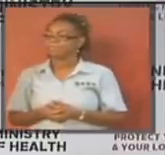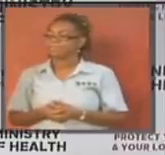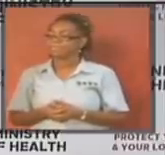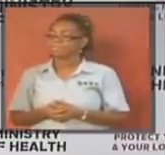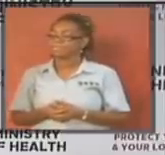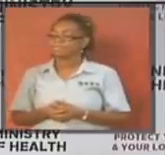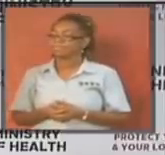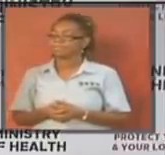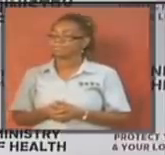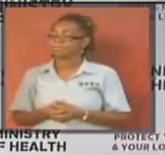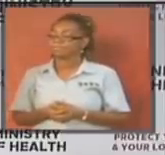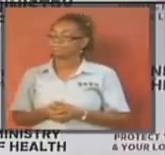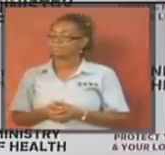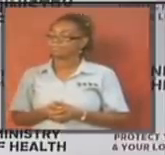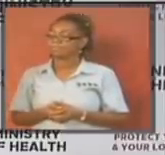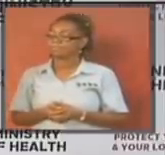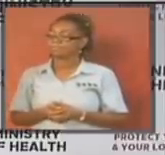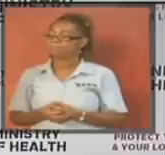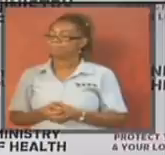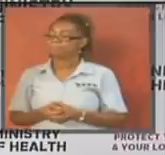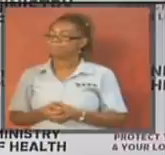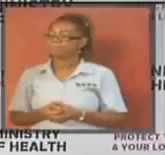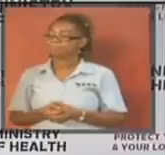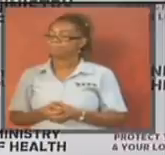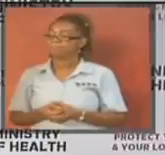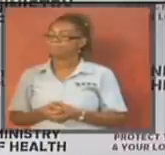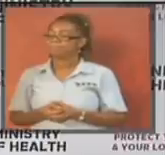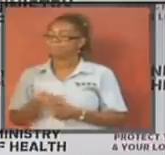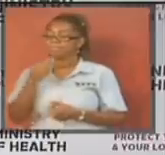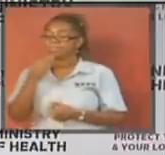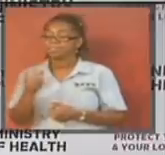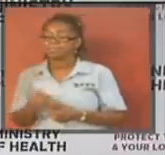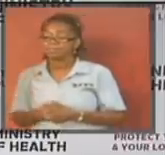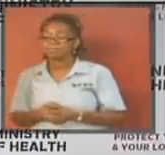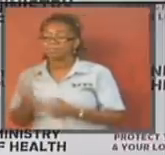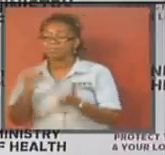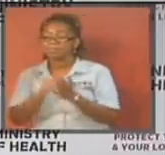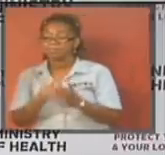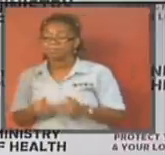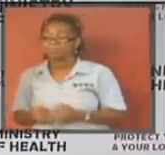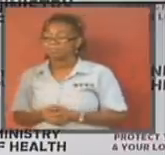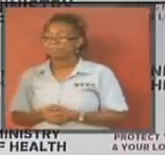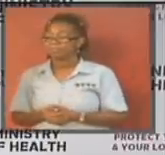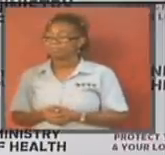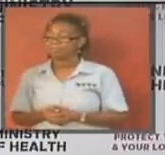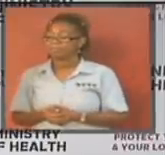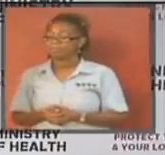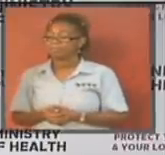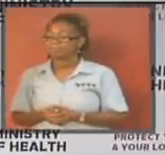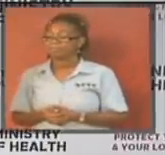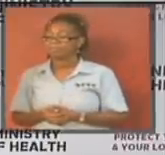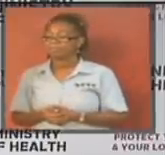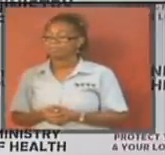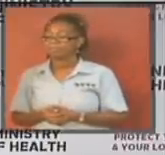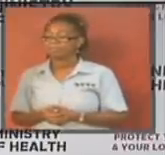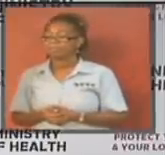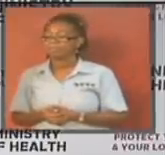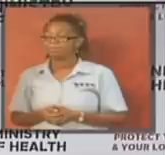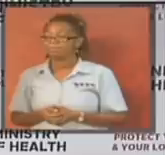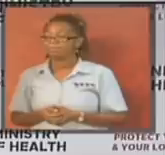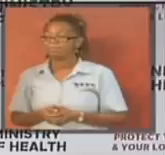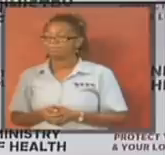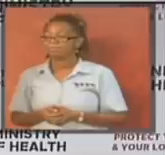question. Thank you again, Mr. Alexander. I want to go back, or I want to address this question to Dr.